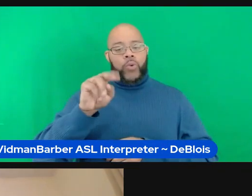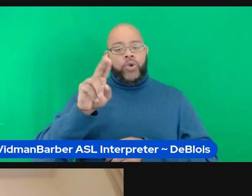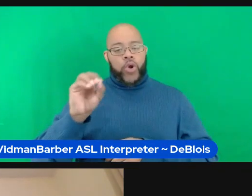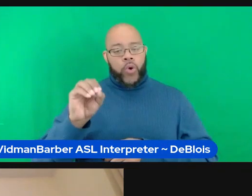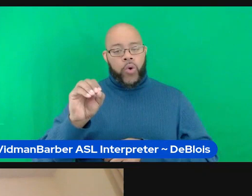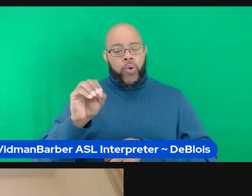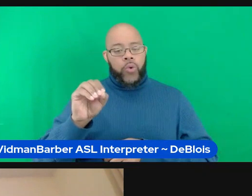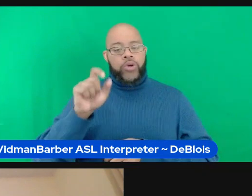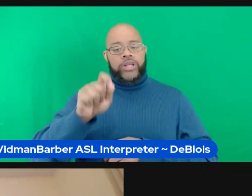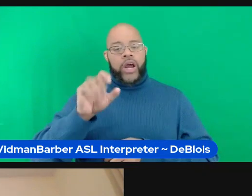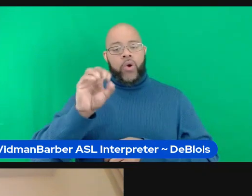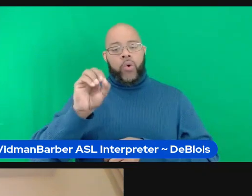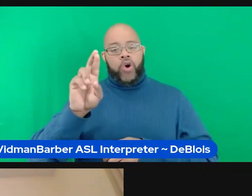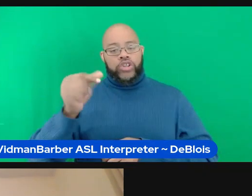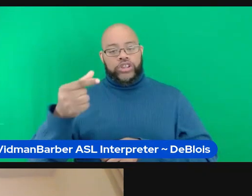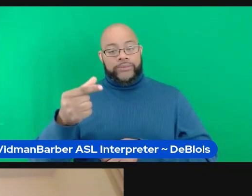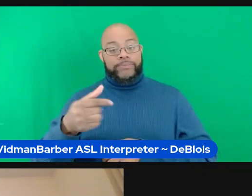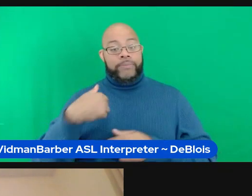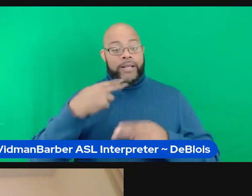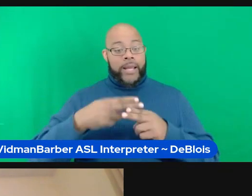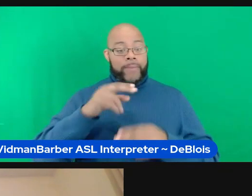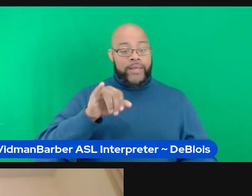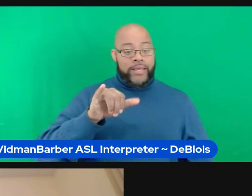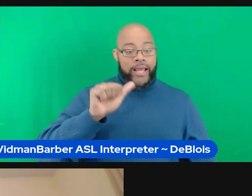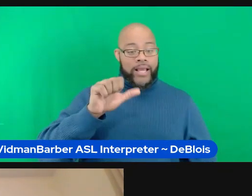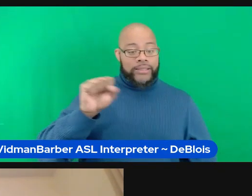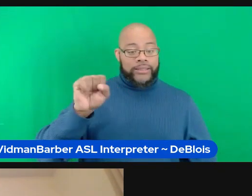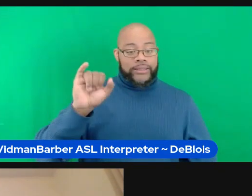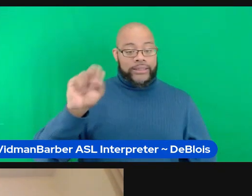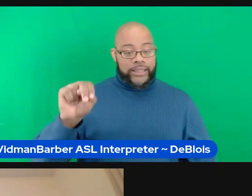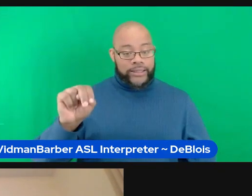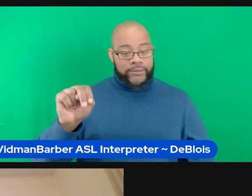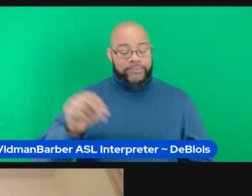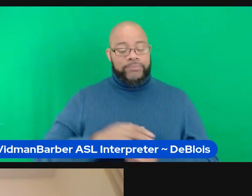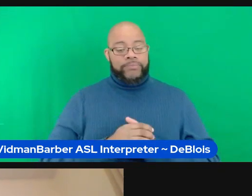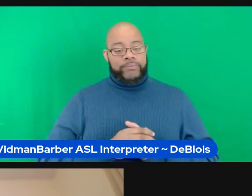blackinimmuno.org. So my name is Yasin Al-Faki, and